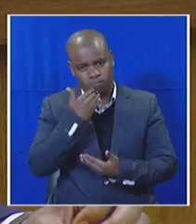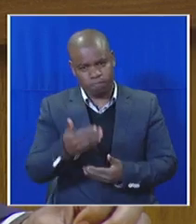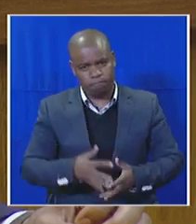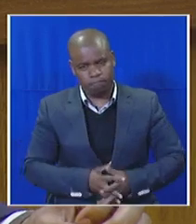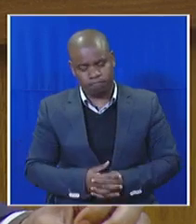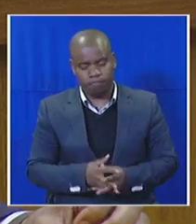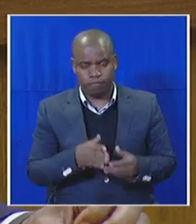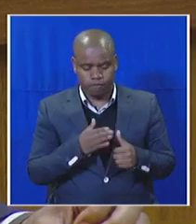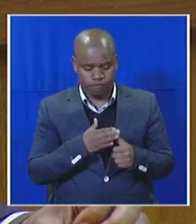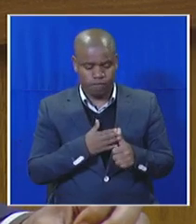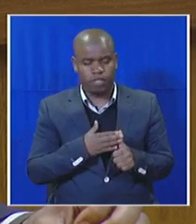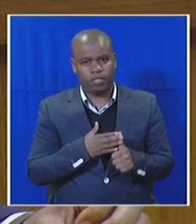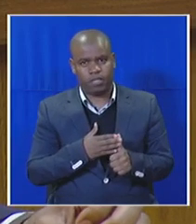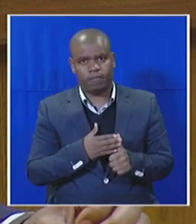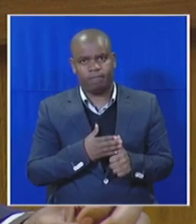Firstly,